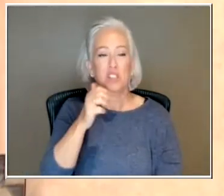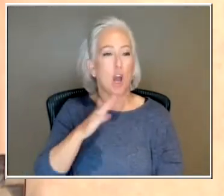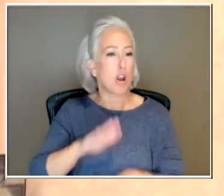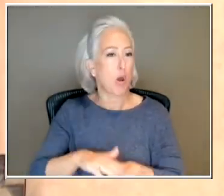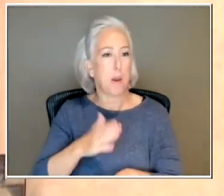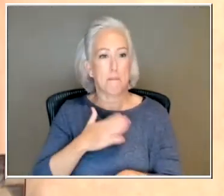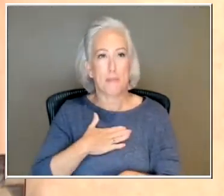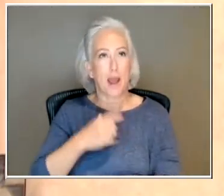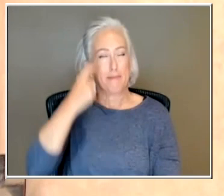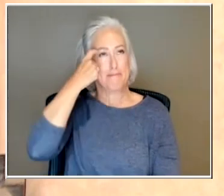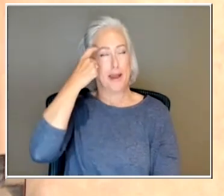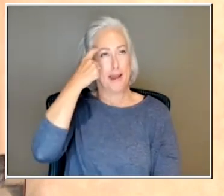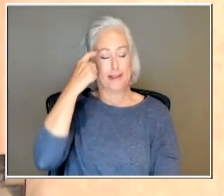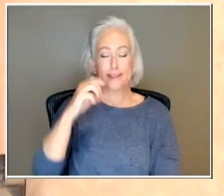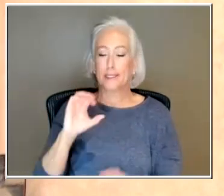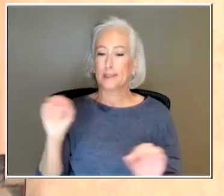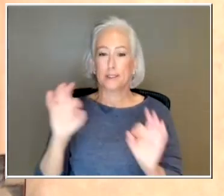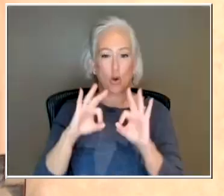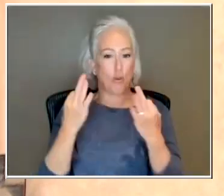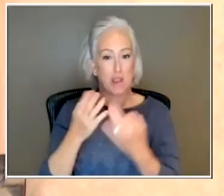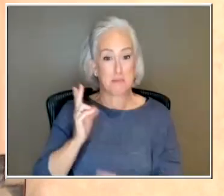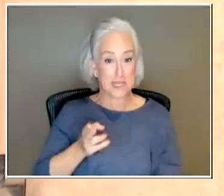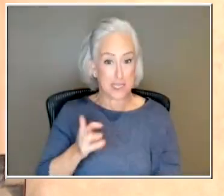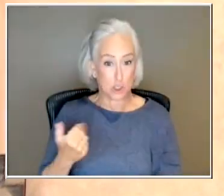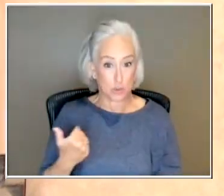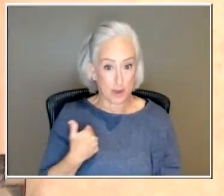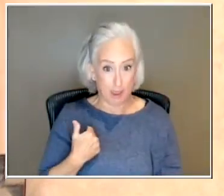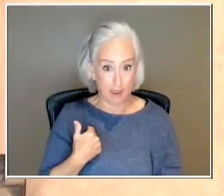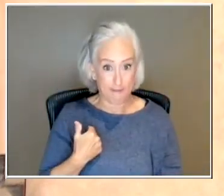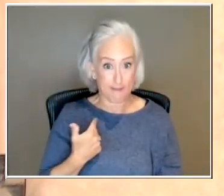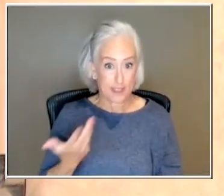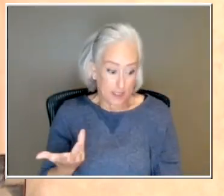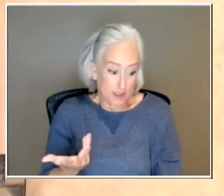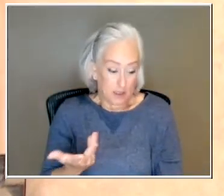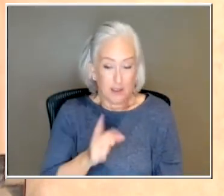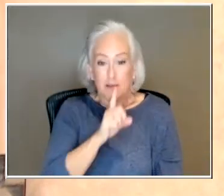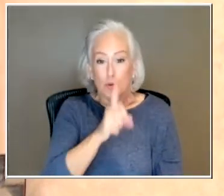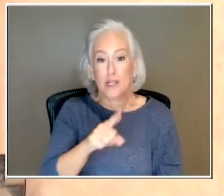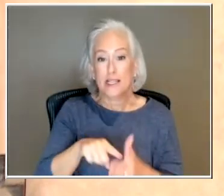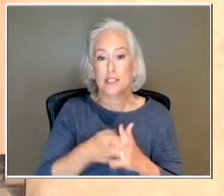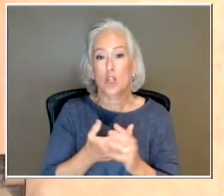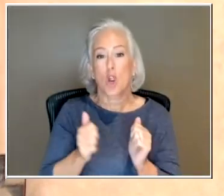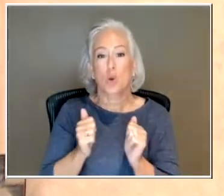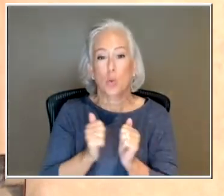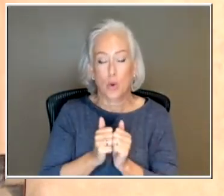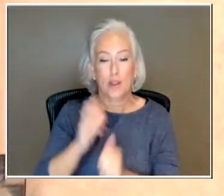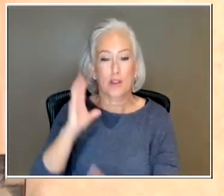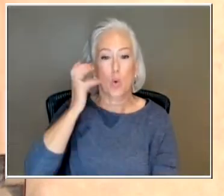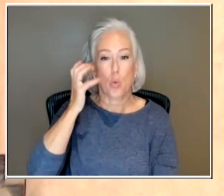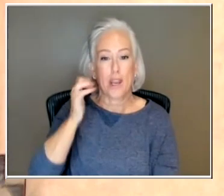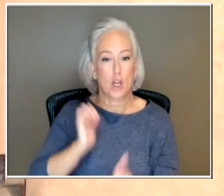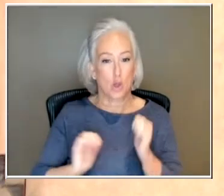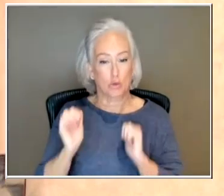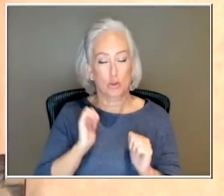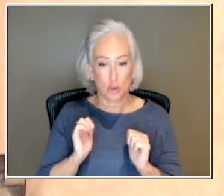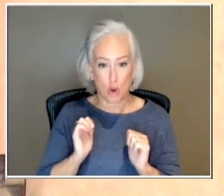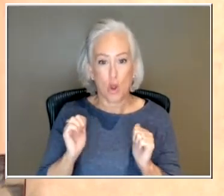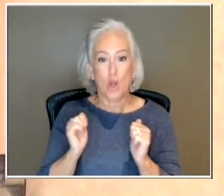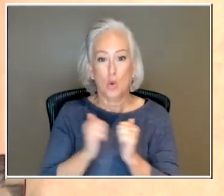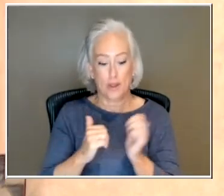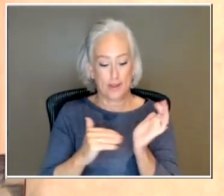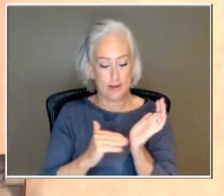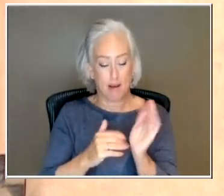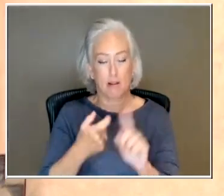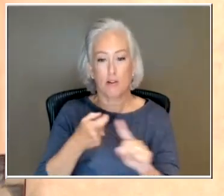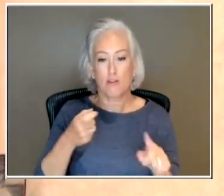of it, and so it started with a radio show. We did a radio show with a physician out of